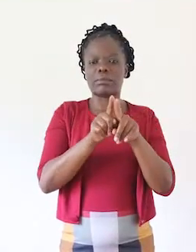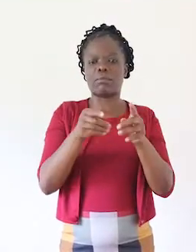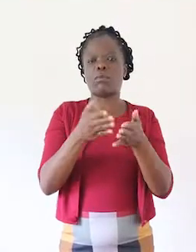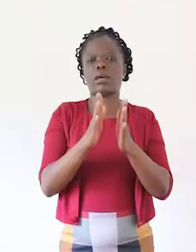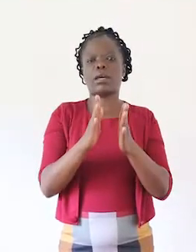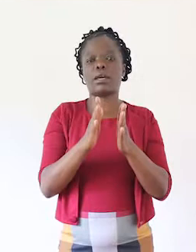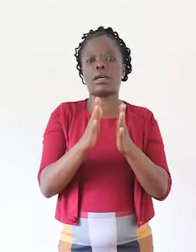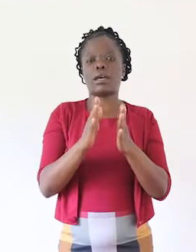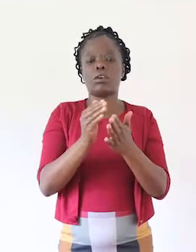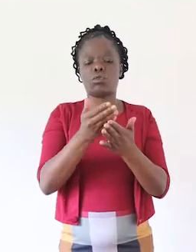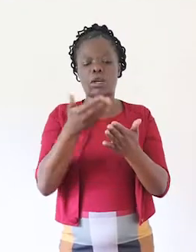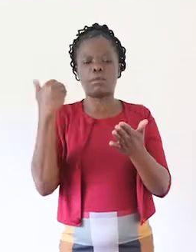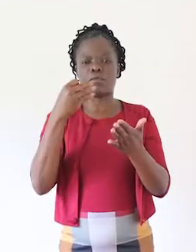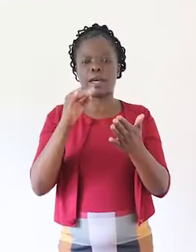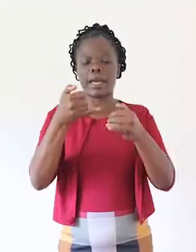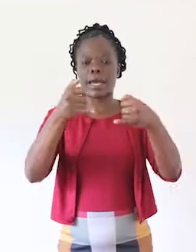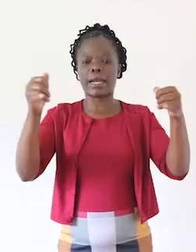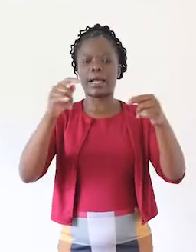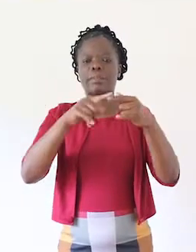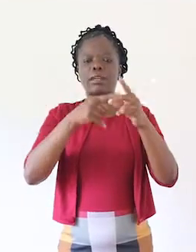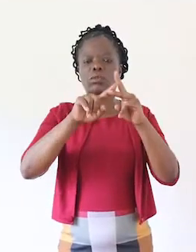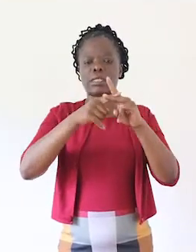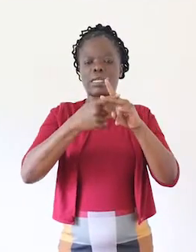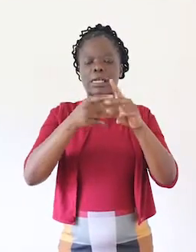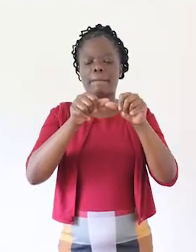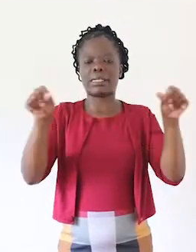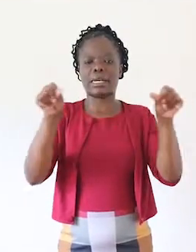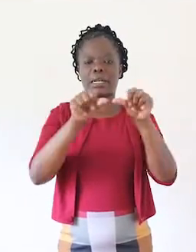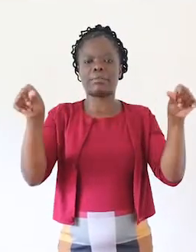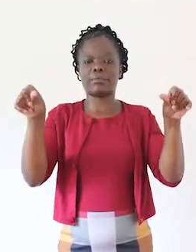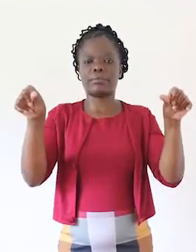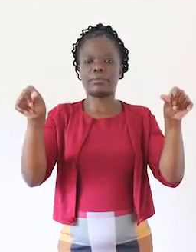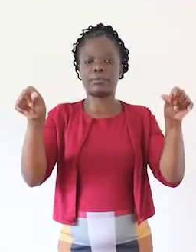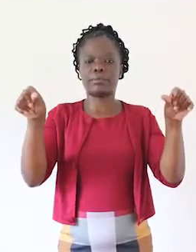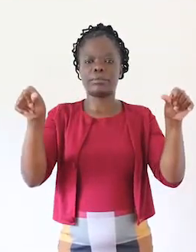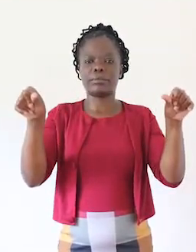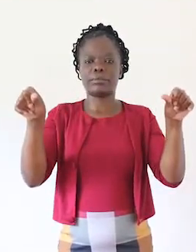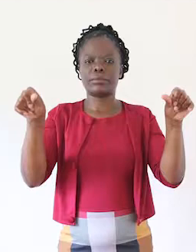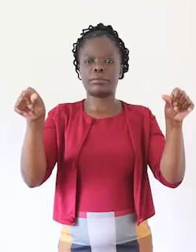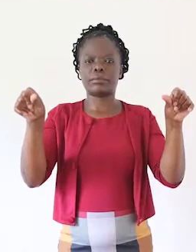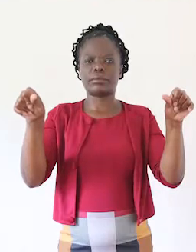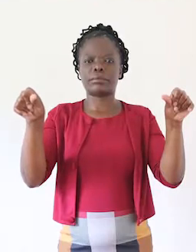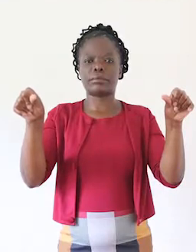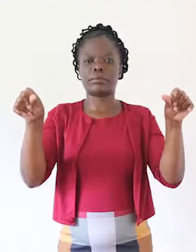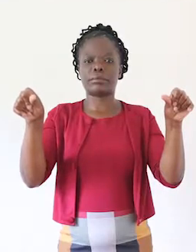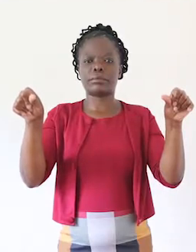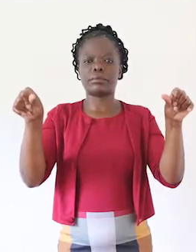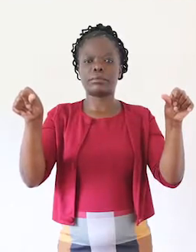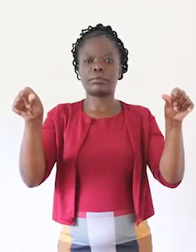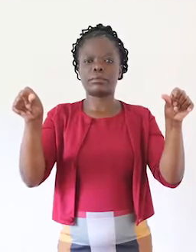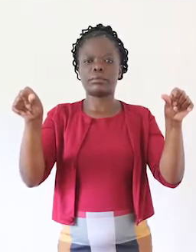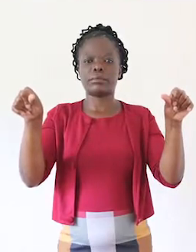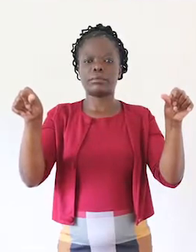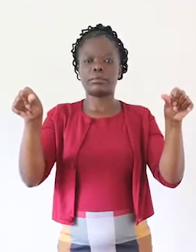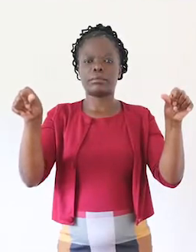way. You remove the yarn, then you start measuring. You tie this one this way,